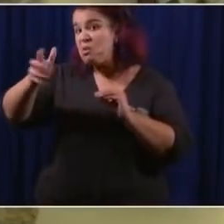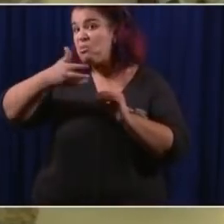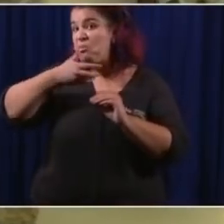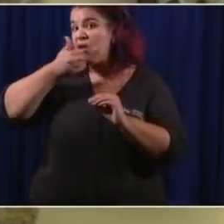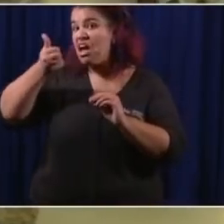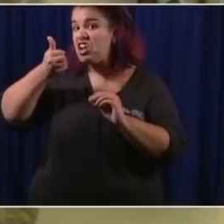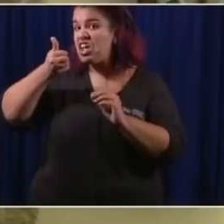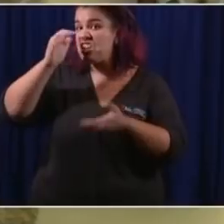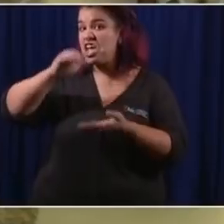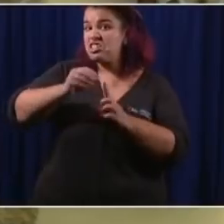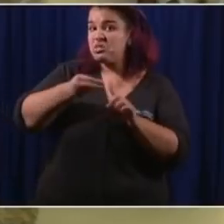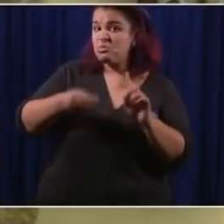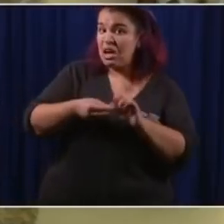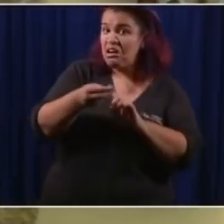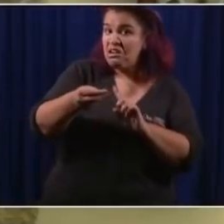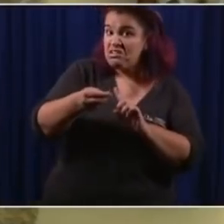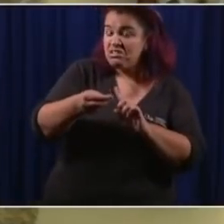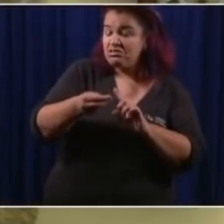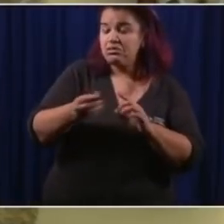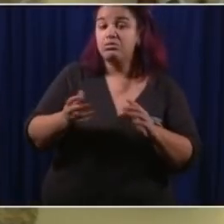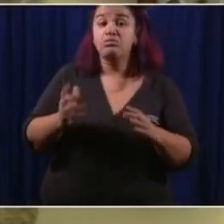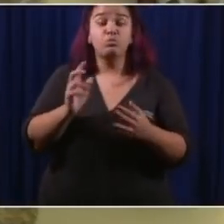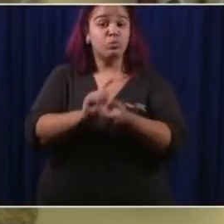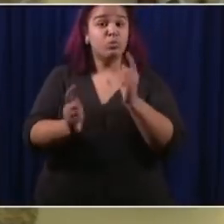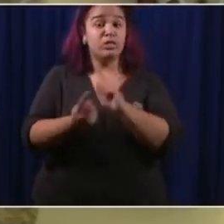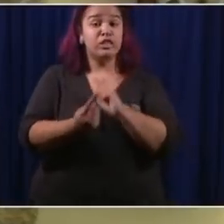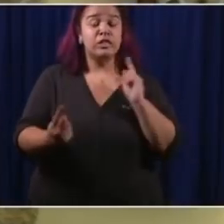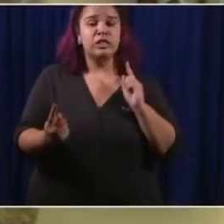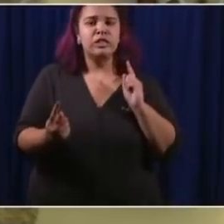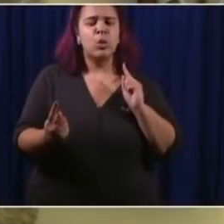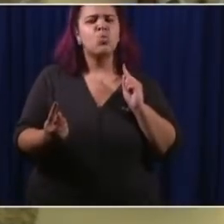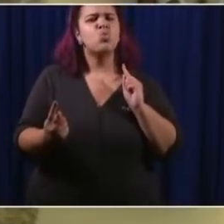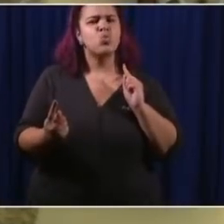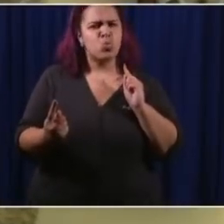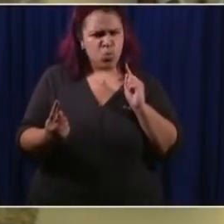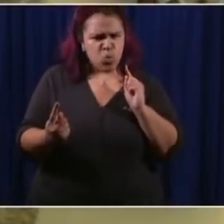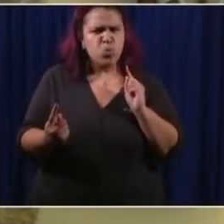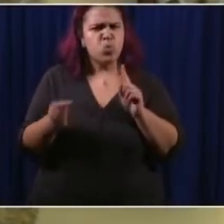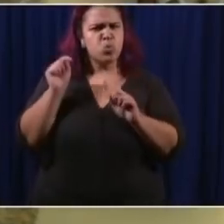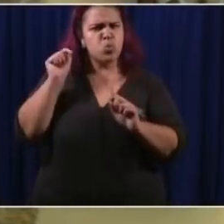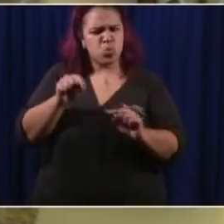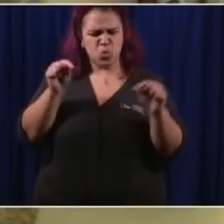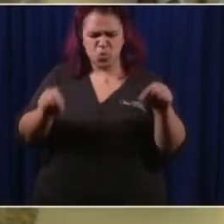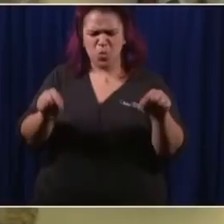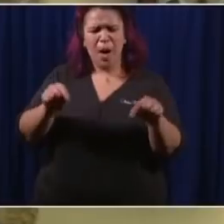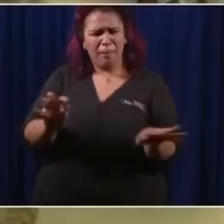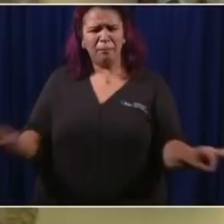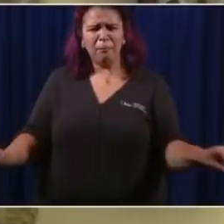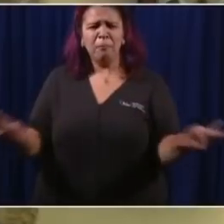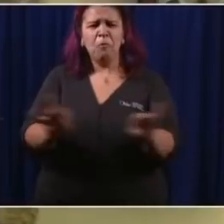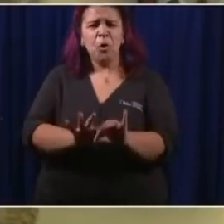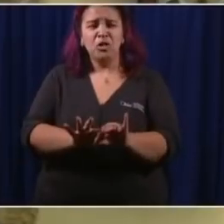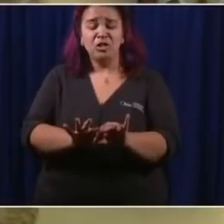very, very important. So it's a balance. Each school is going to have to kind of take the priorities which have been